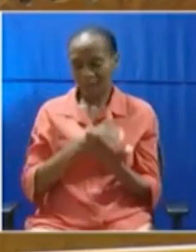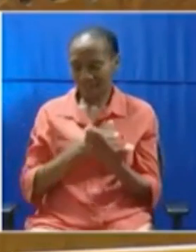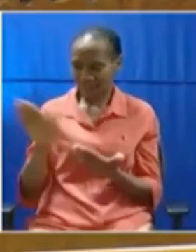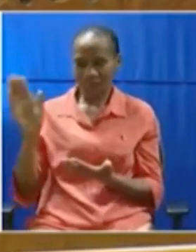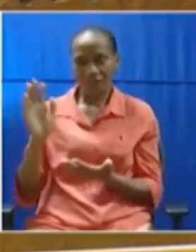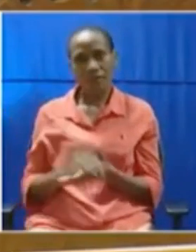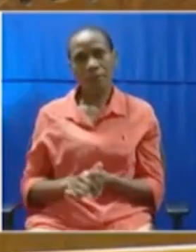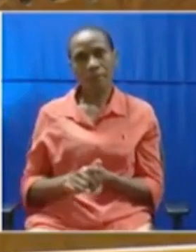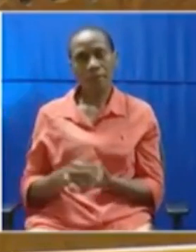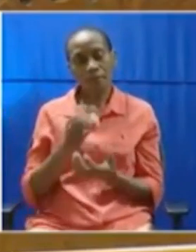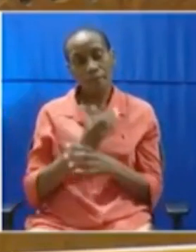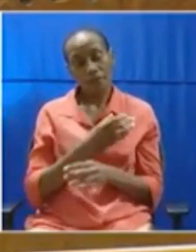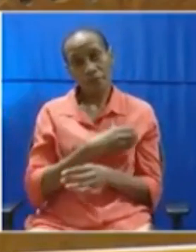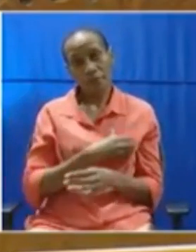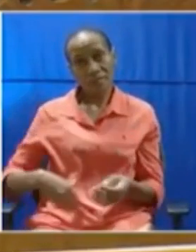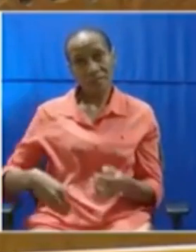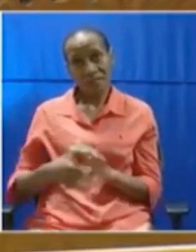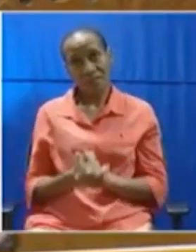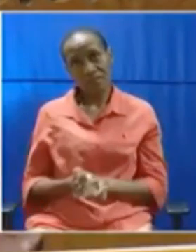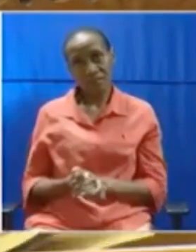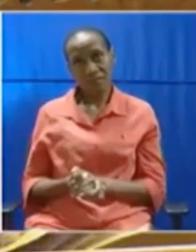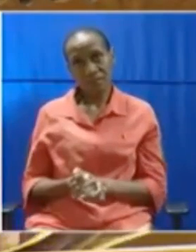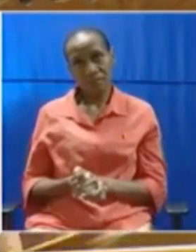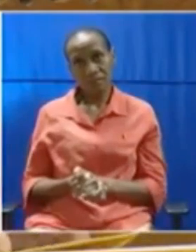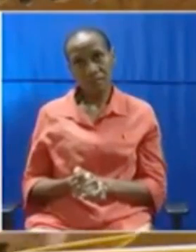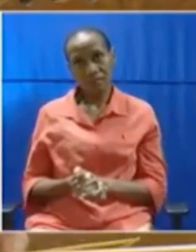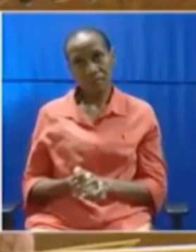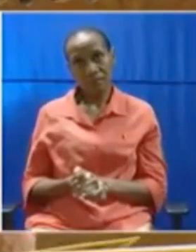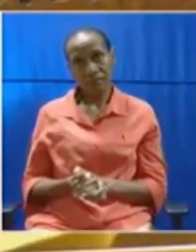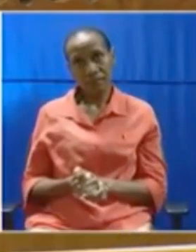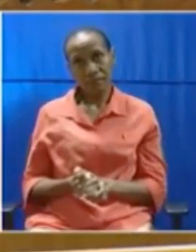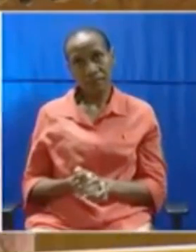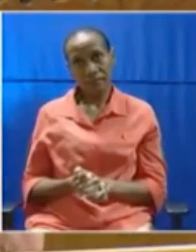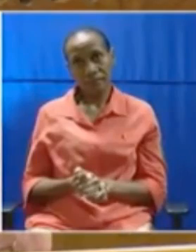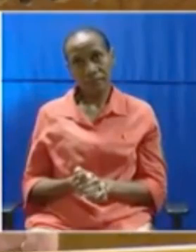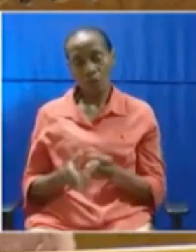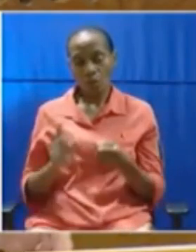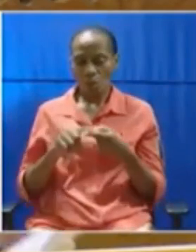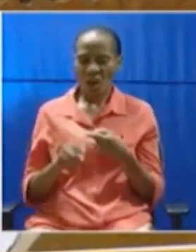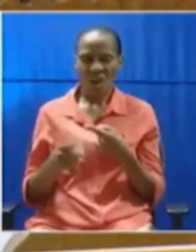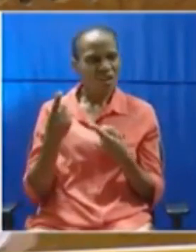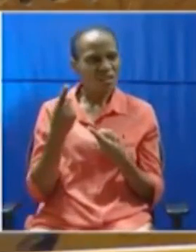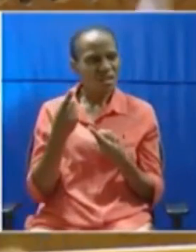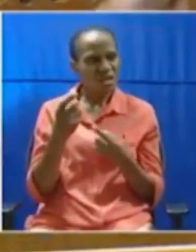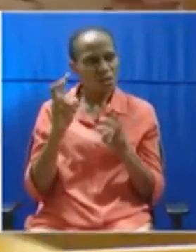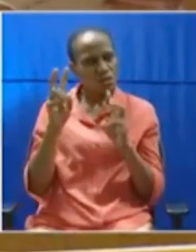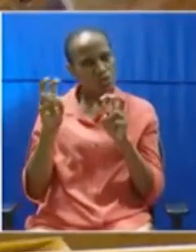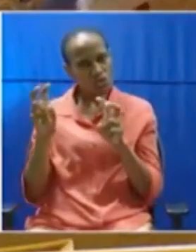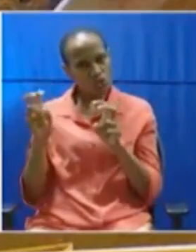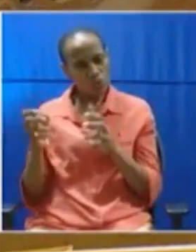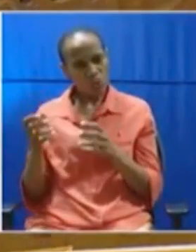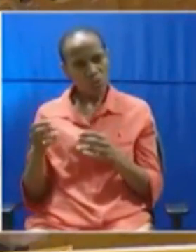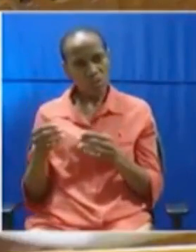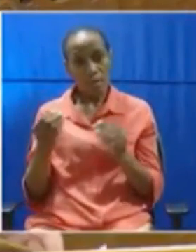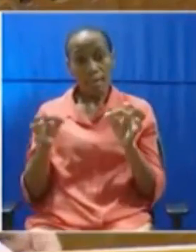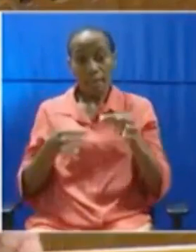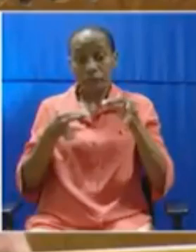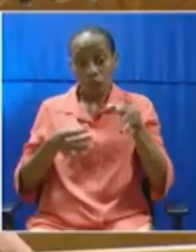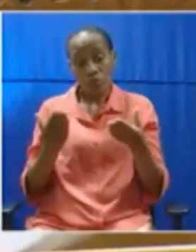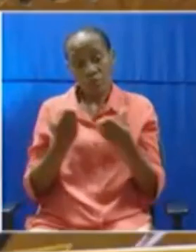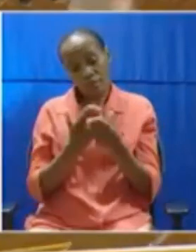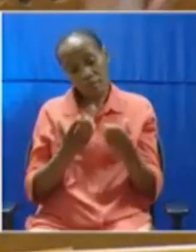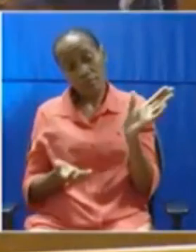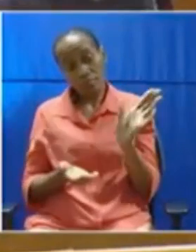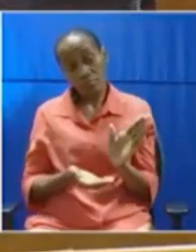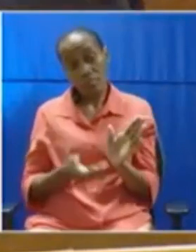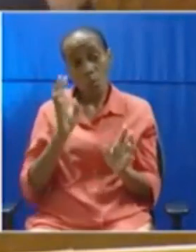And Mr. President, I'm going to highlight one or two issues to you. These are the documents that I'm going to talk about.